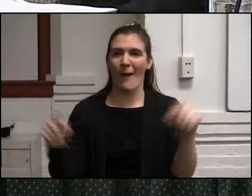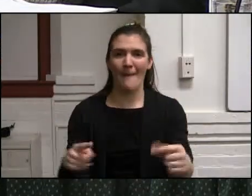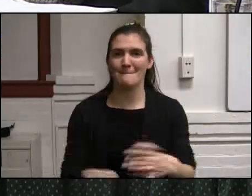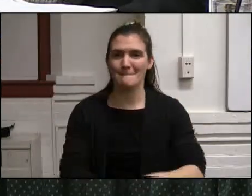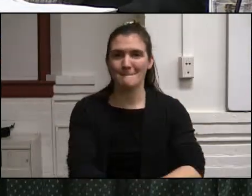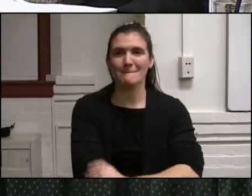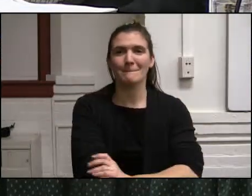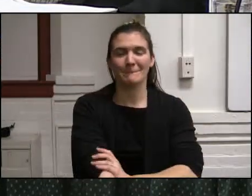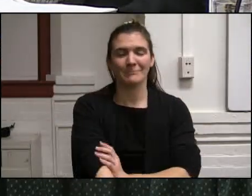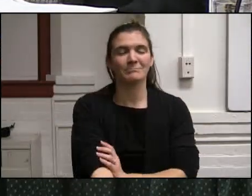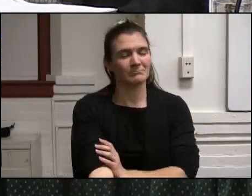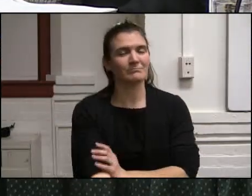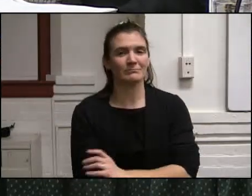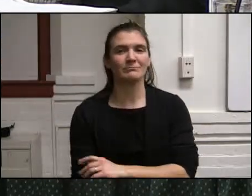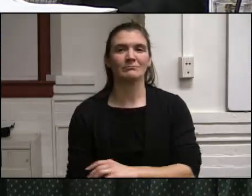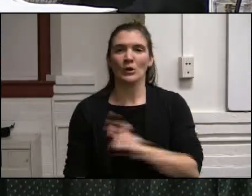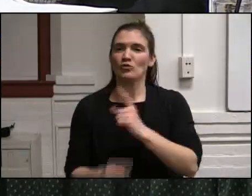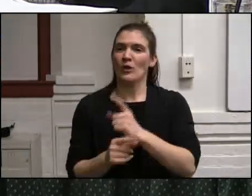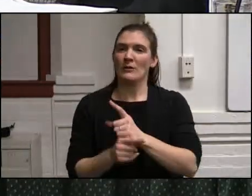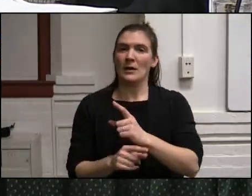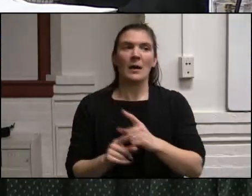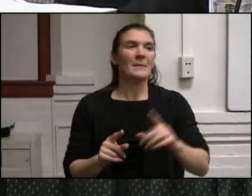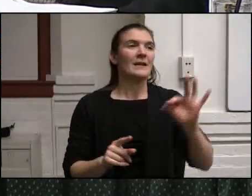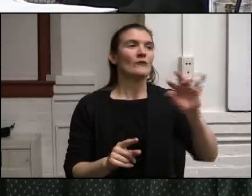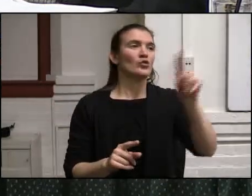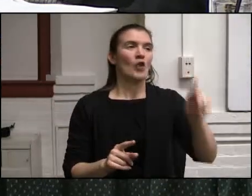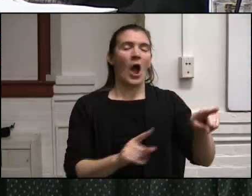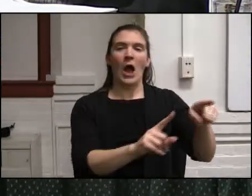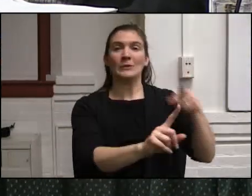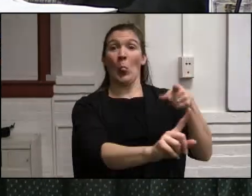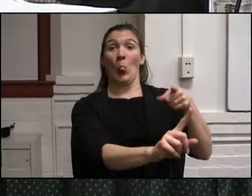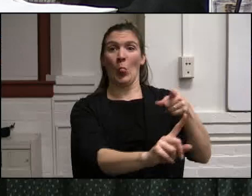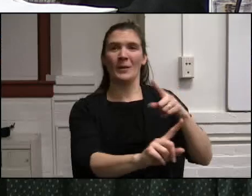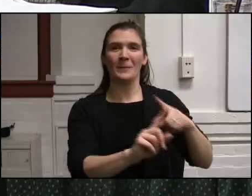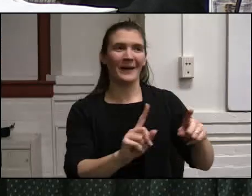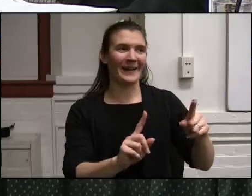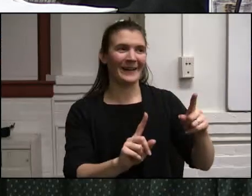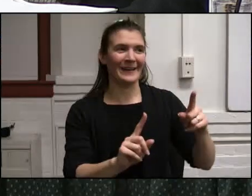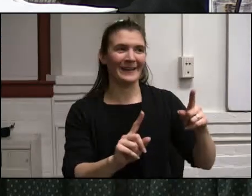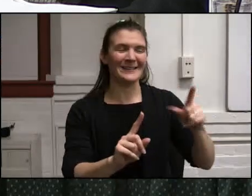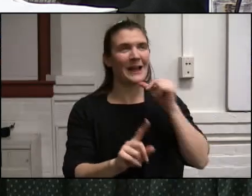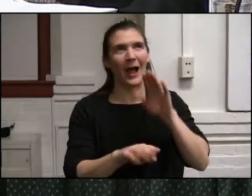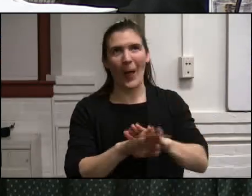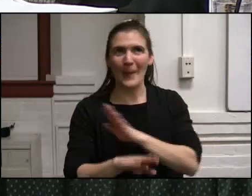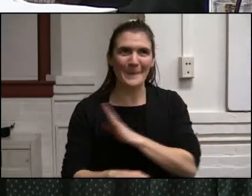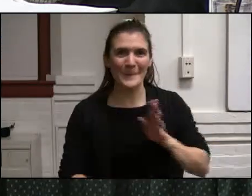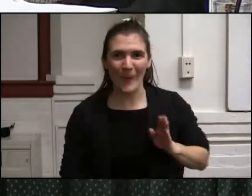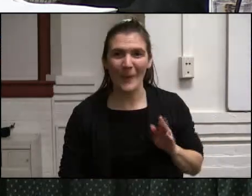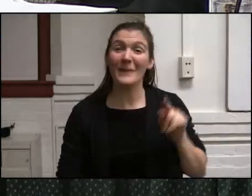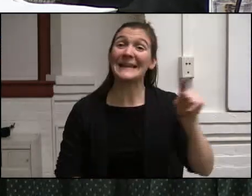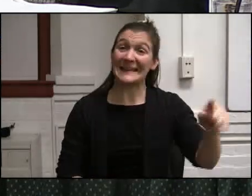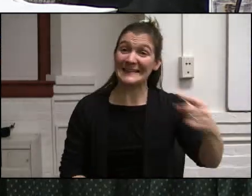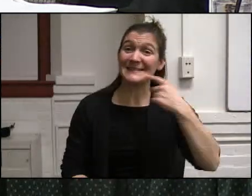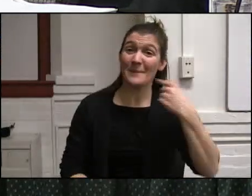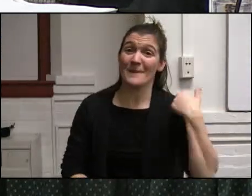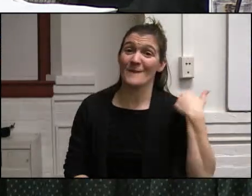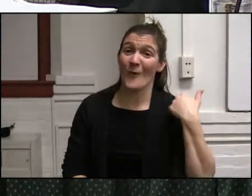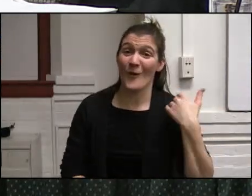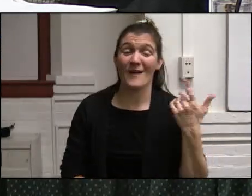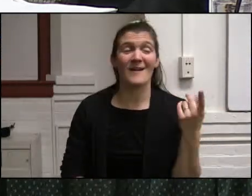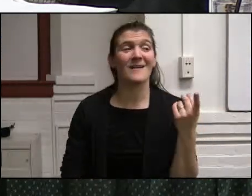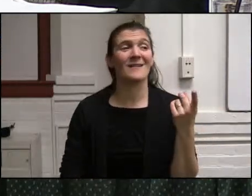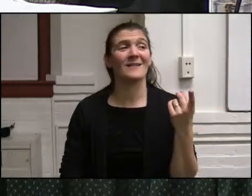And I know even, I don't want to call out Franz because he's not a member of this board, but a comment that Franz made was